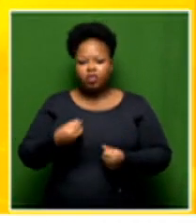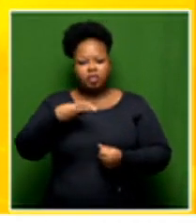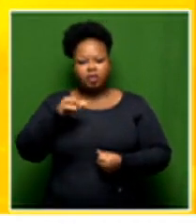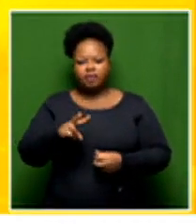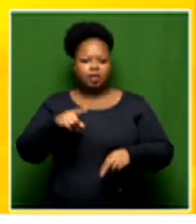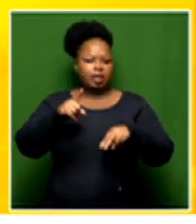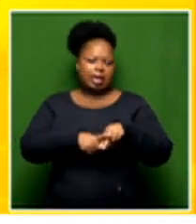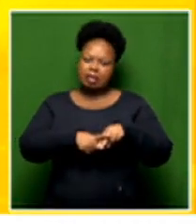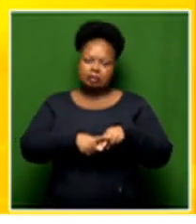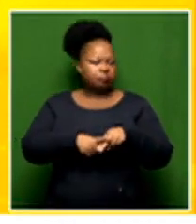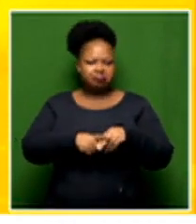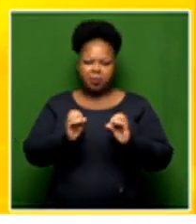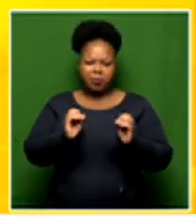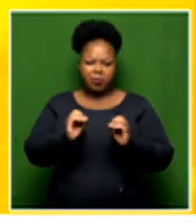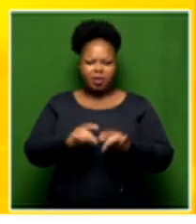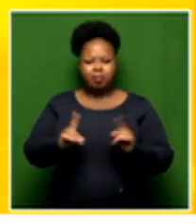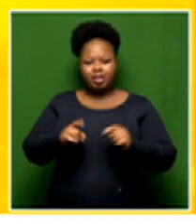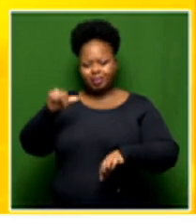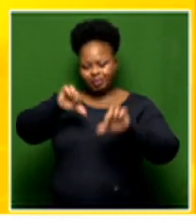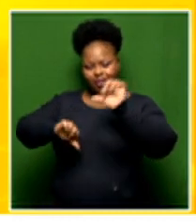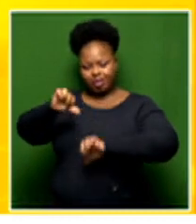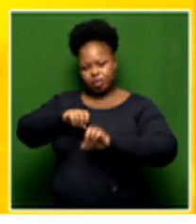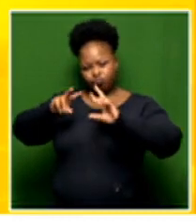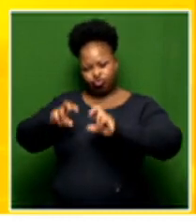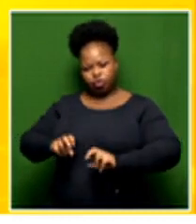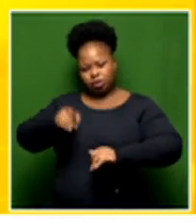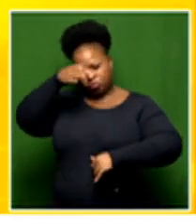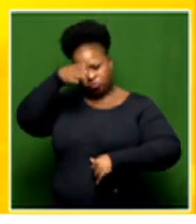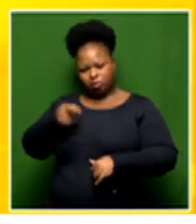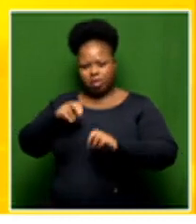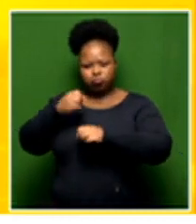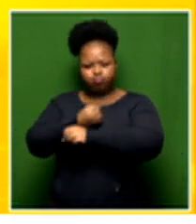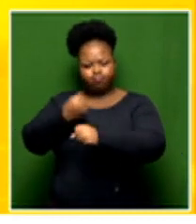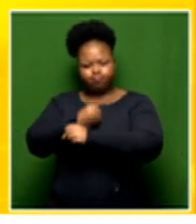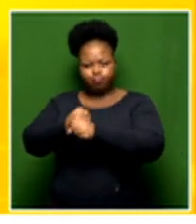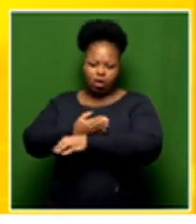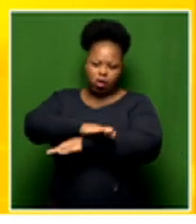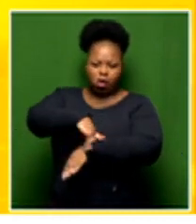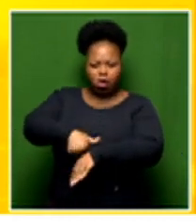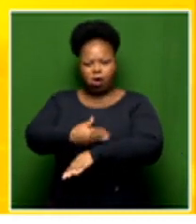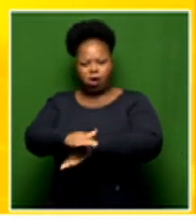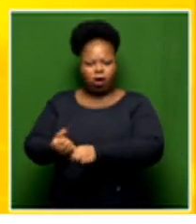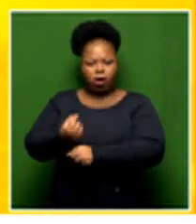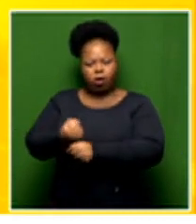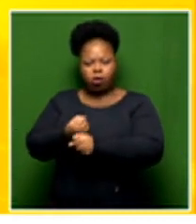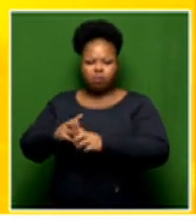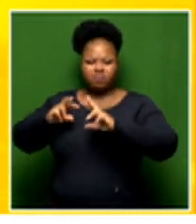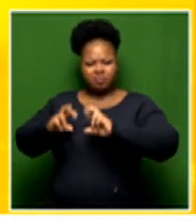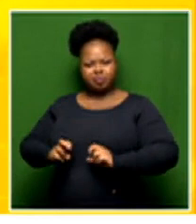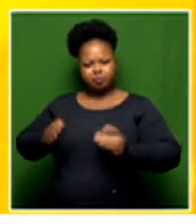HIV and AIDS, scientists and researchers worldwide are working around the clock towards researching the